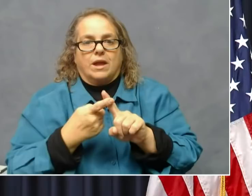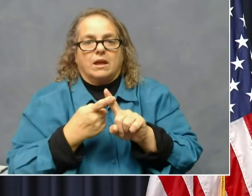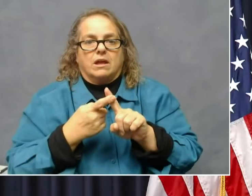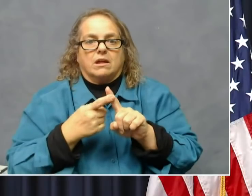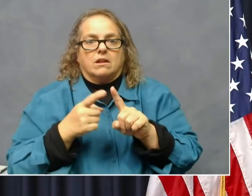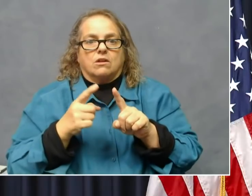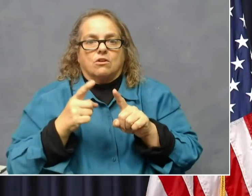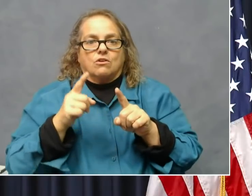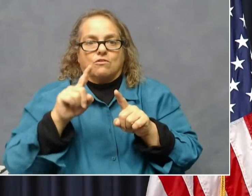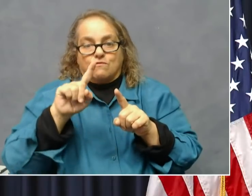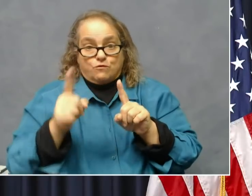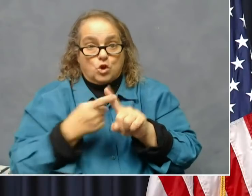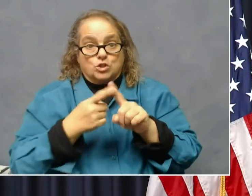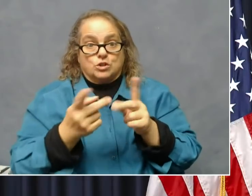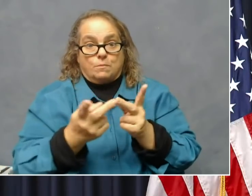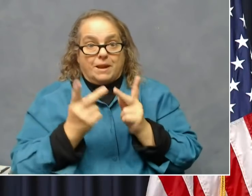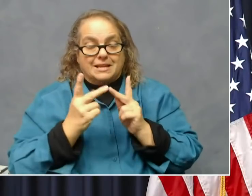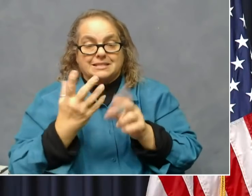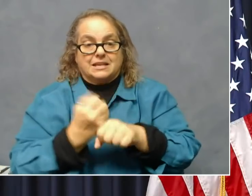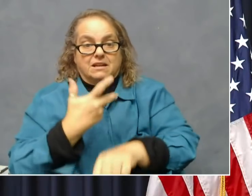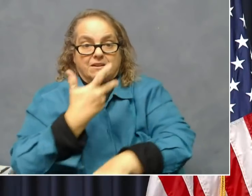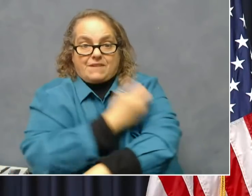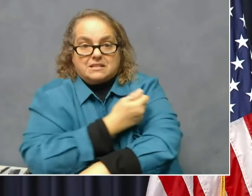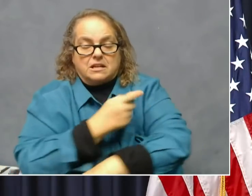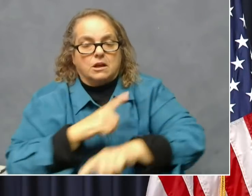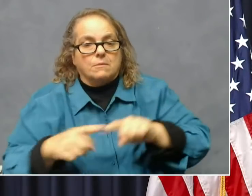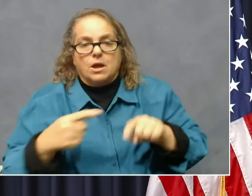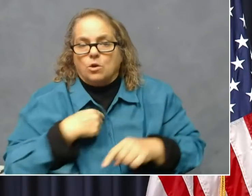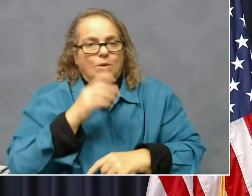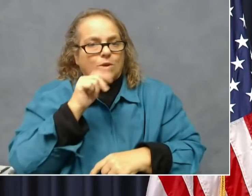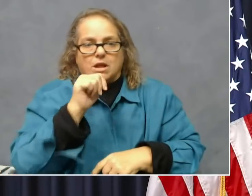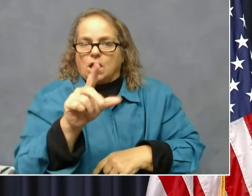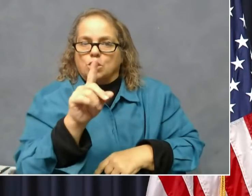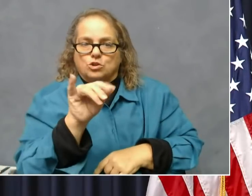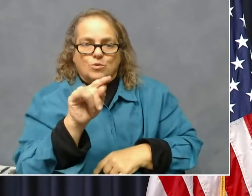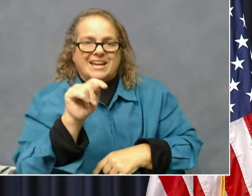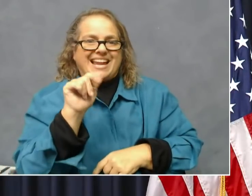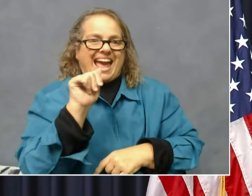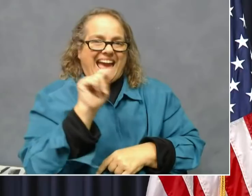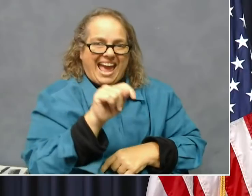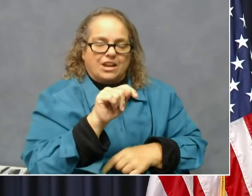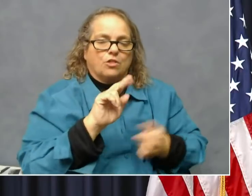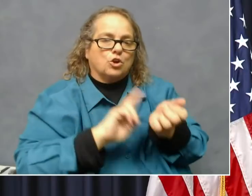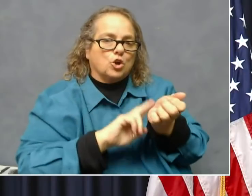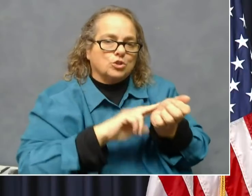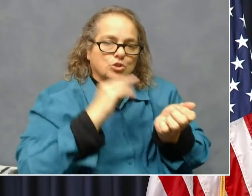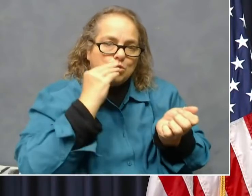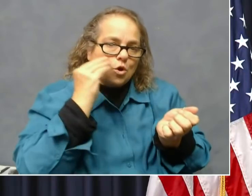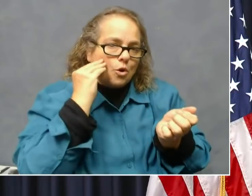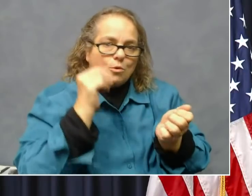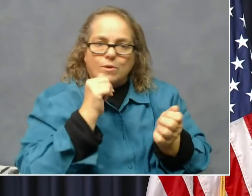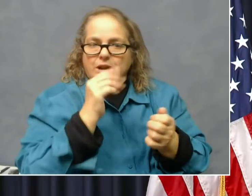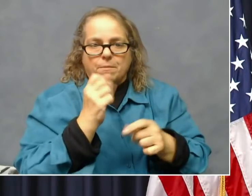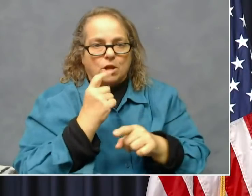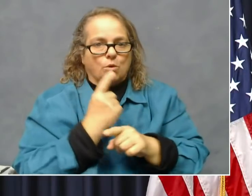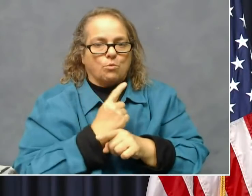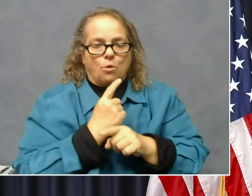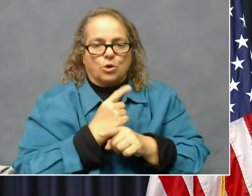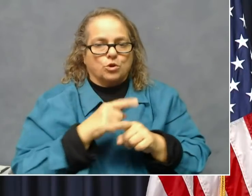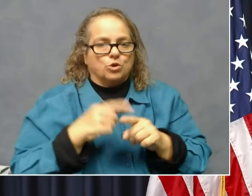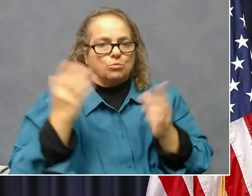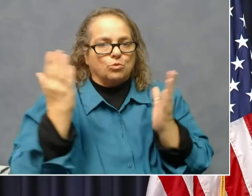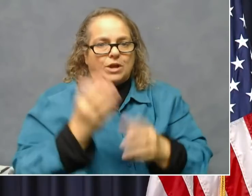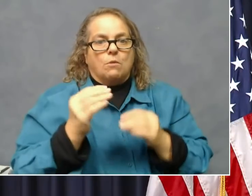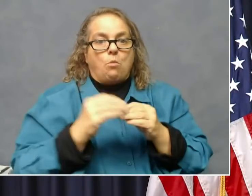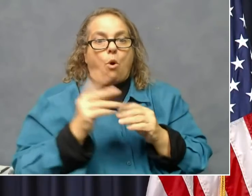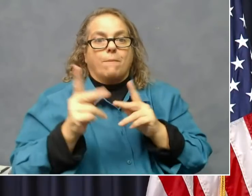vaccines. Now, we're not going to do it at the facility. It would not be appropriate to bring more people into a